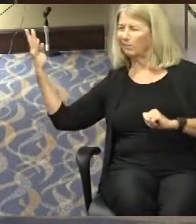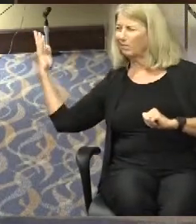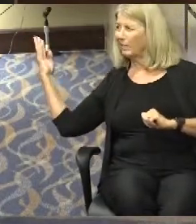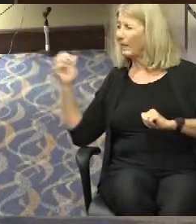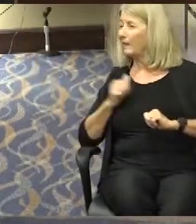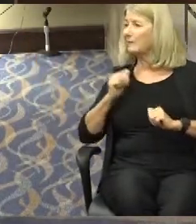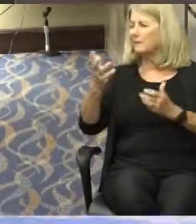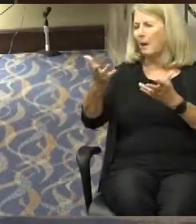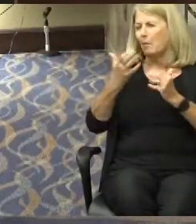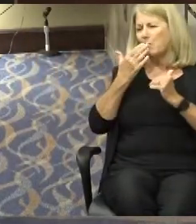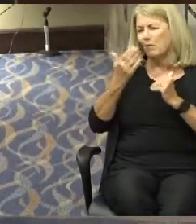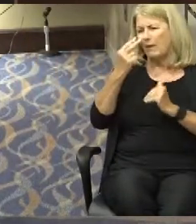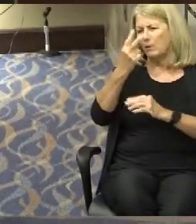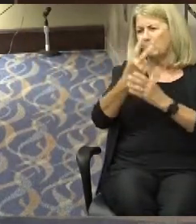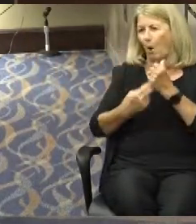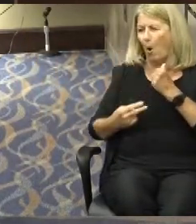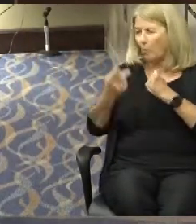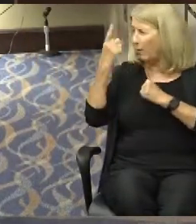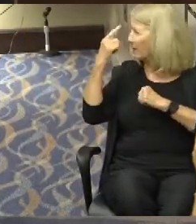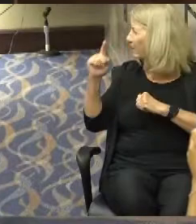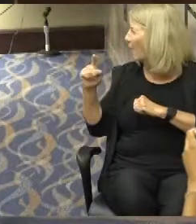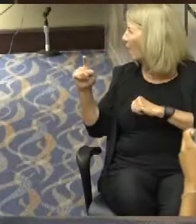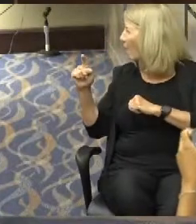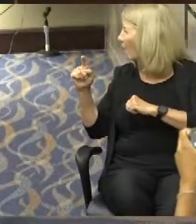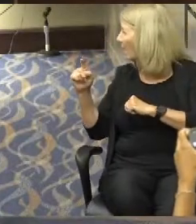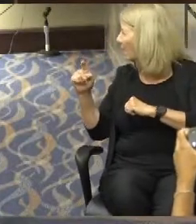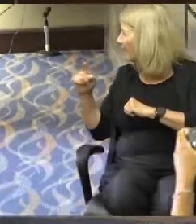I want to thank you both